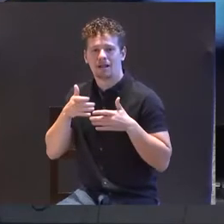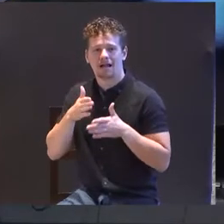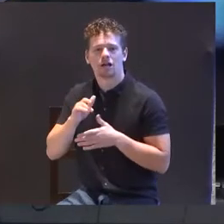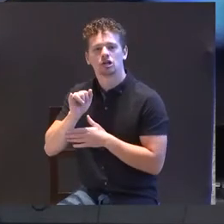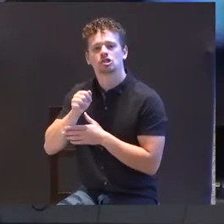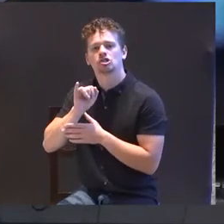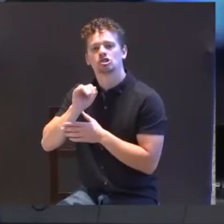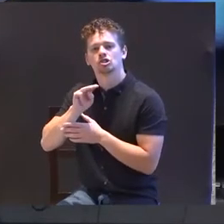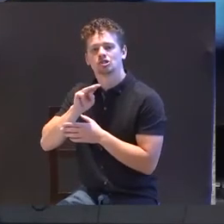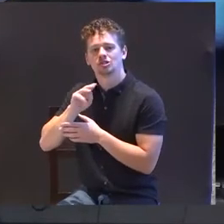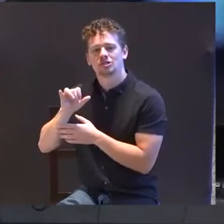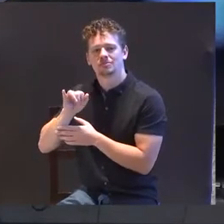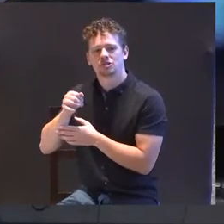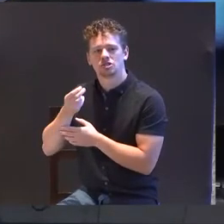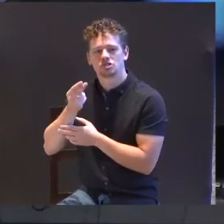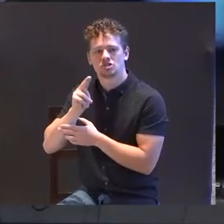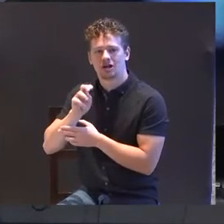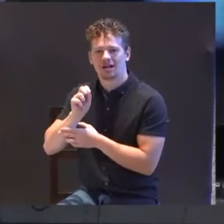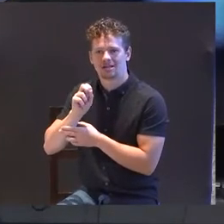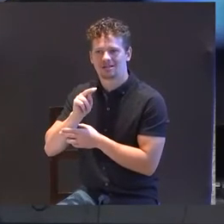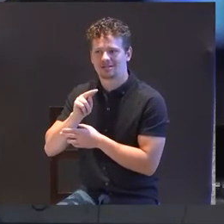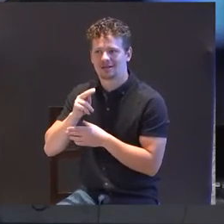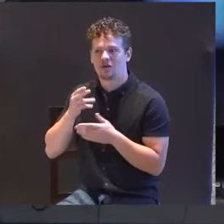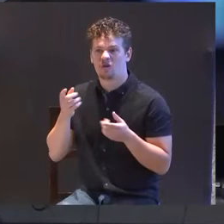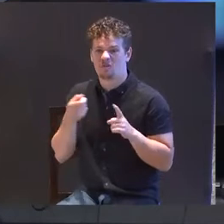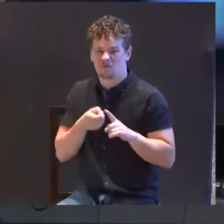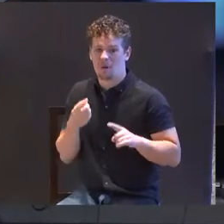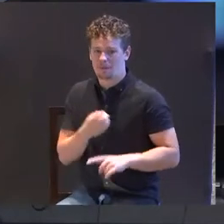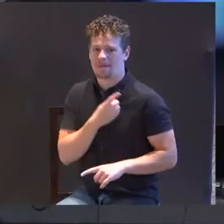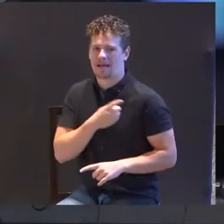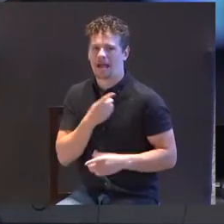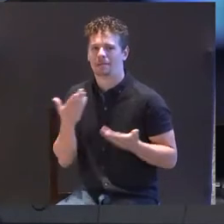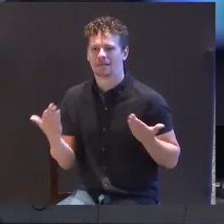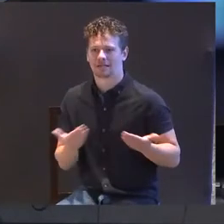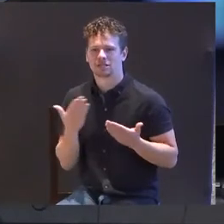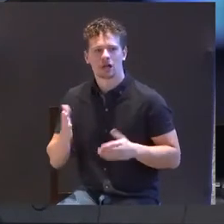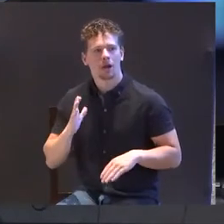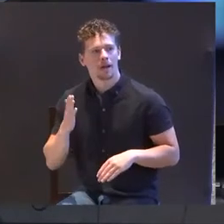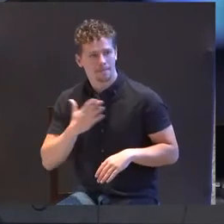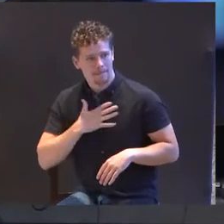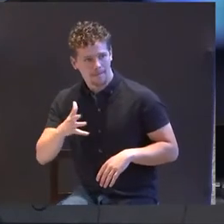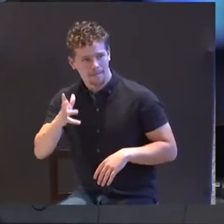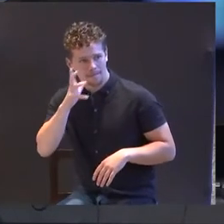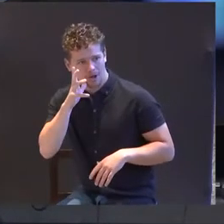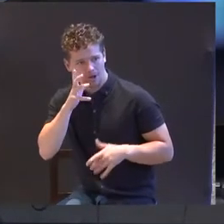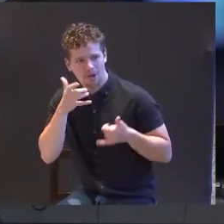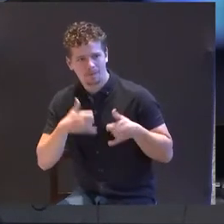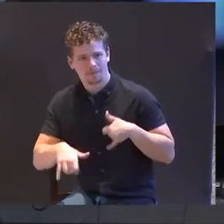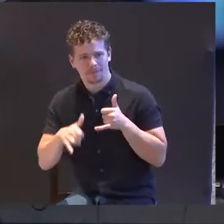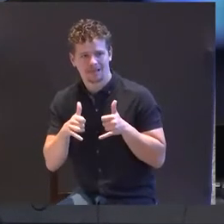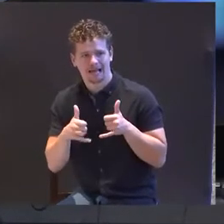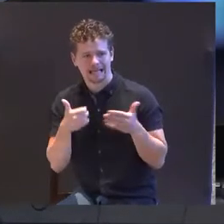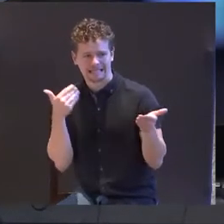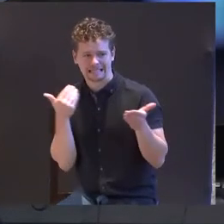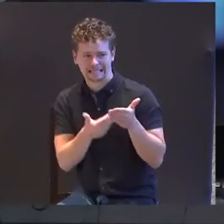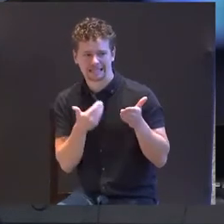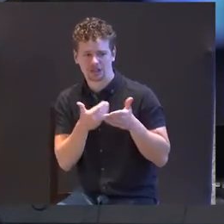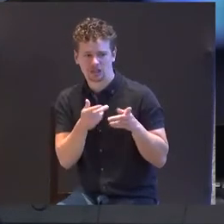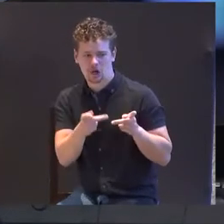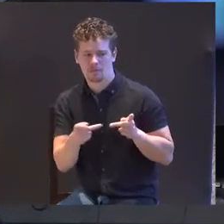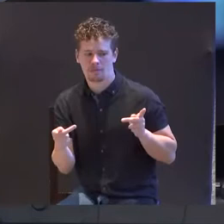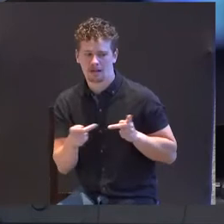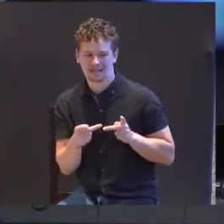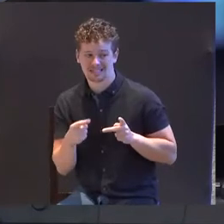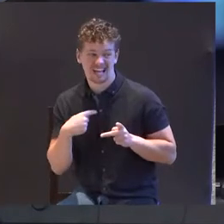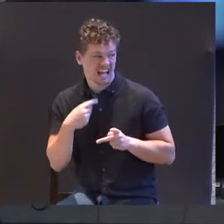with his mother at the senior residence facility that I played the piano. So there. I have one more I didn't tell you about before the